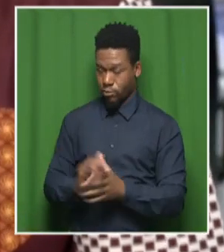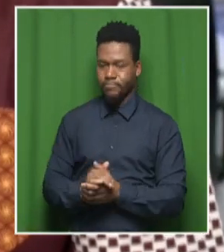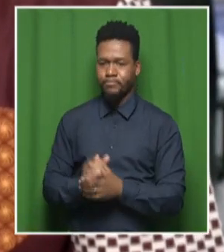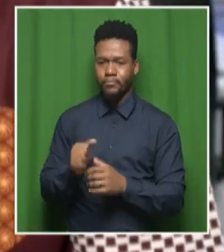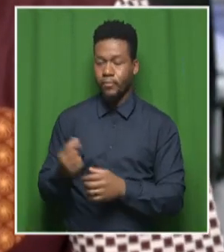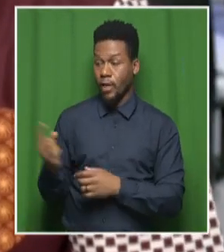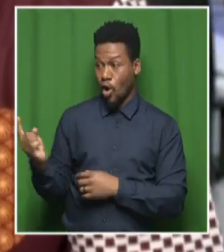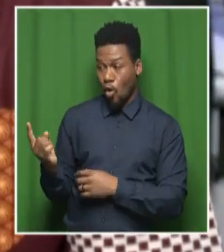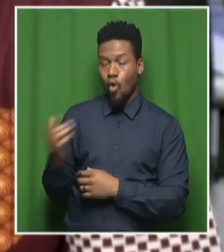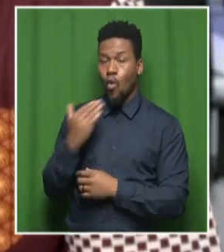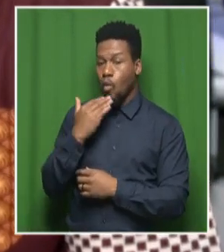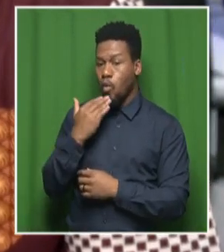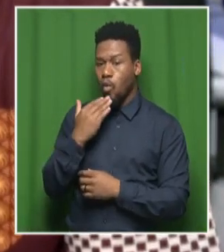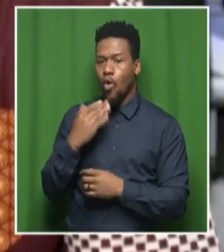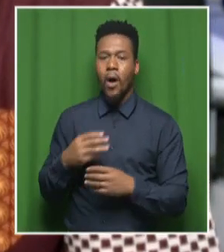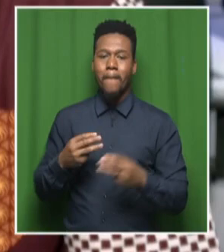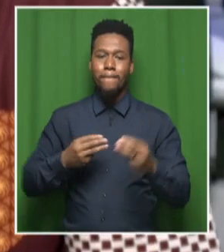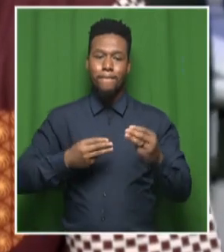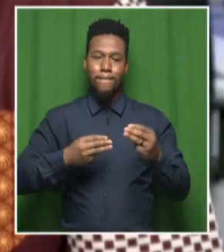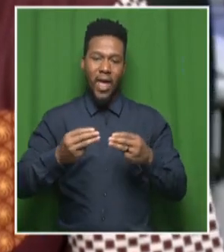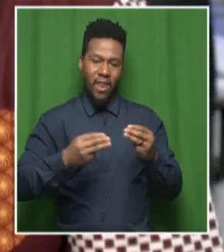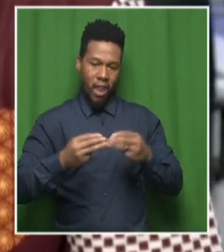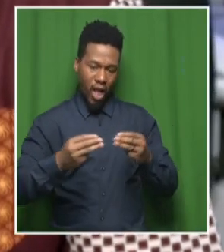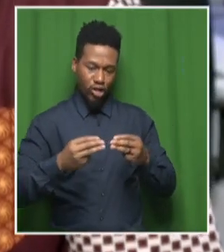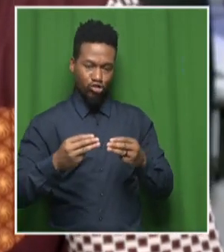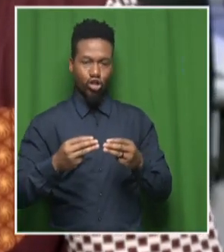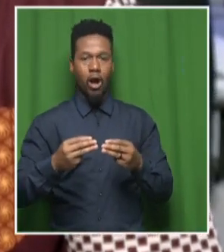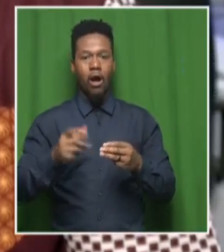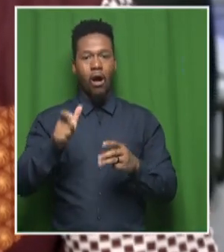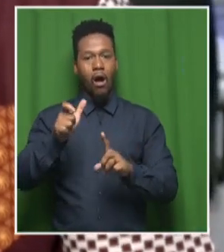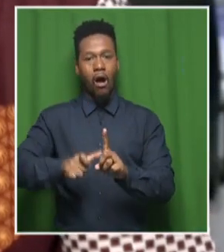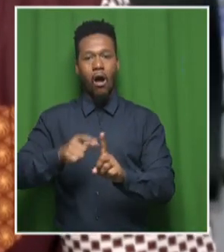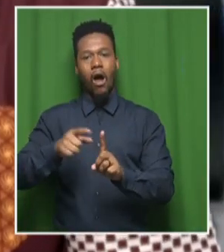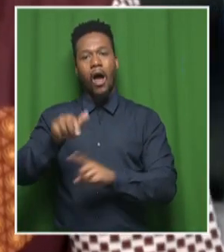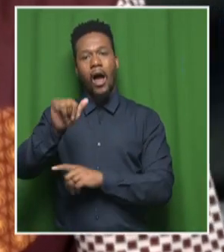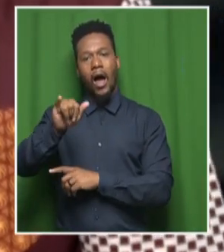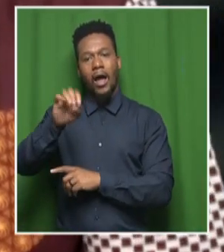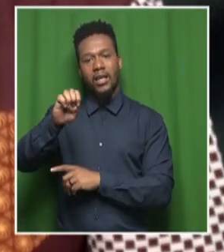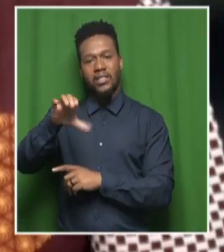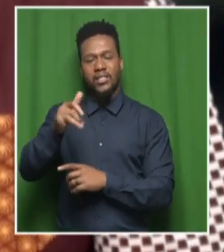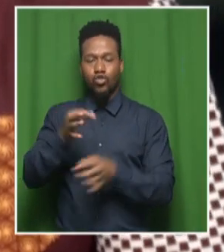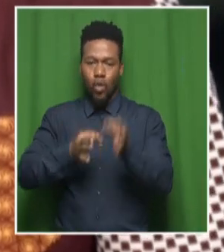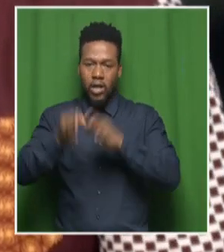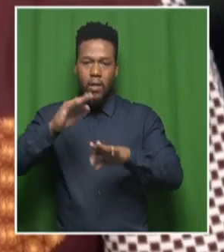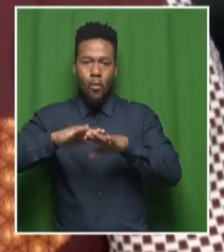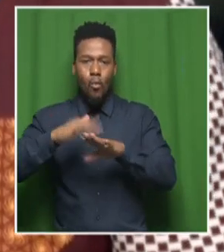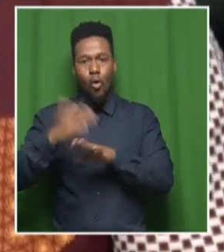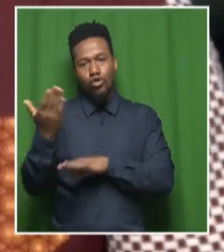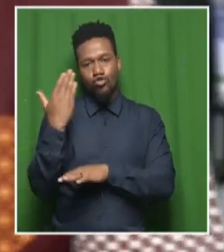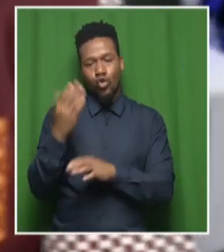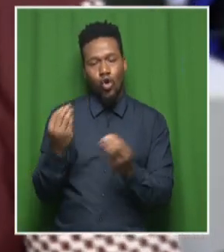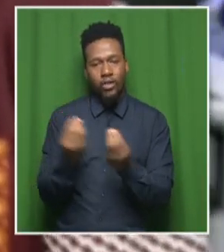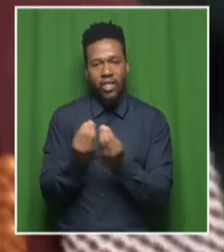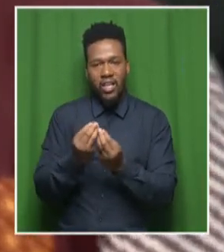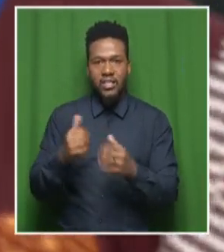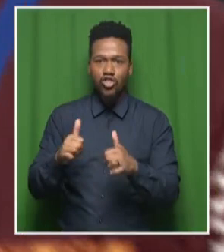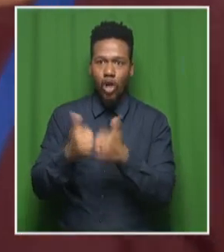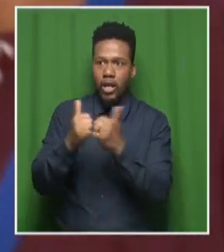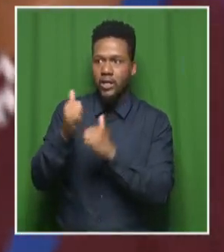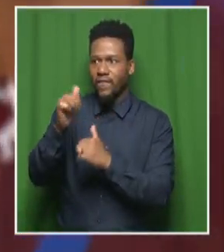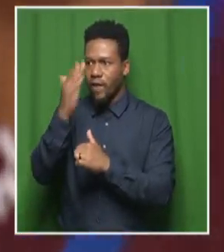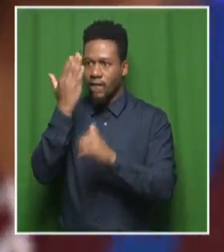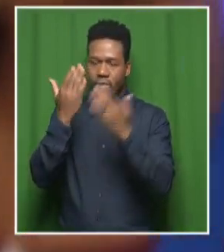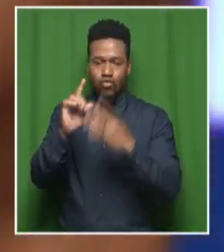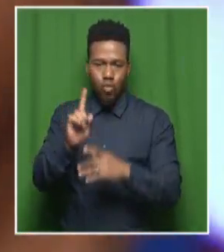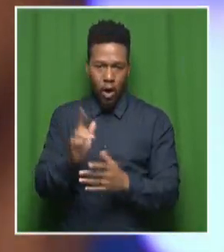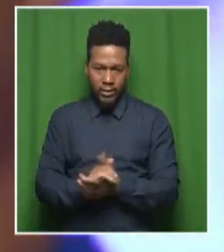of IEC, Mr. Maki, just to tell us more about how yesterday went and also some of the challenges that he faced.